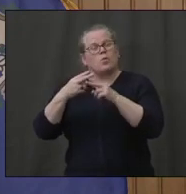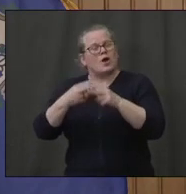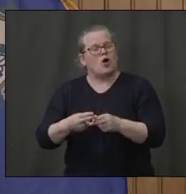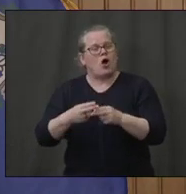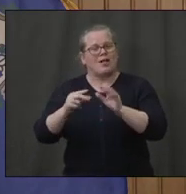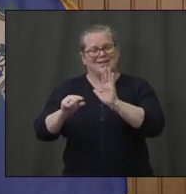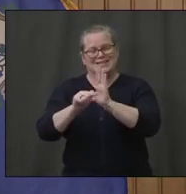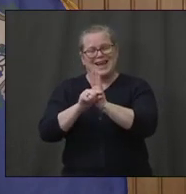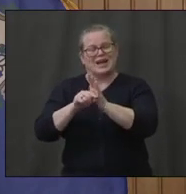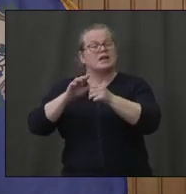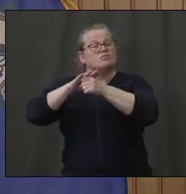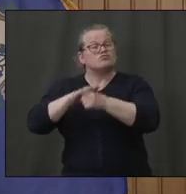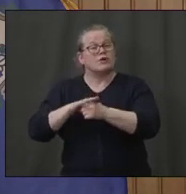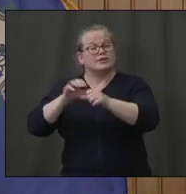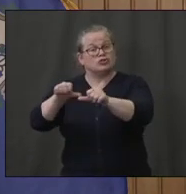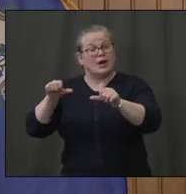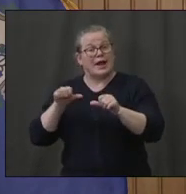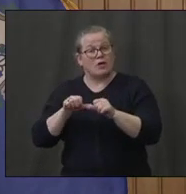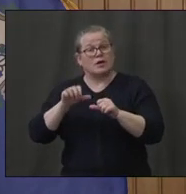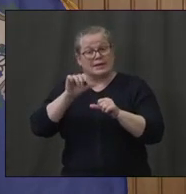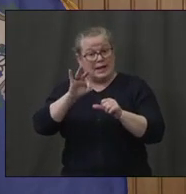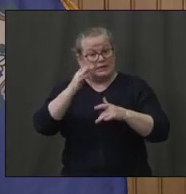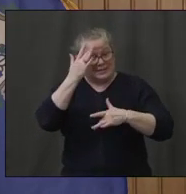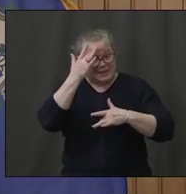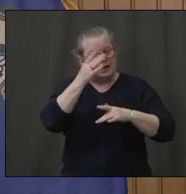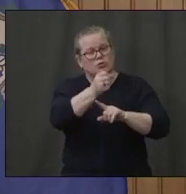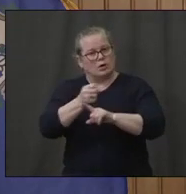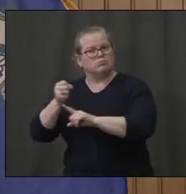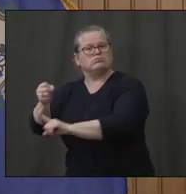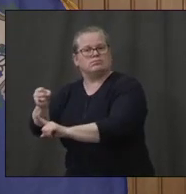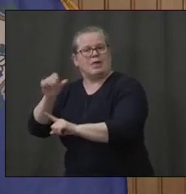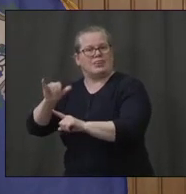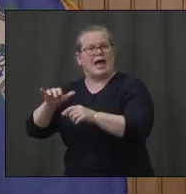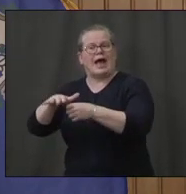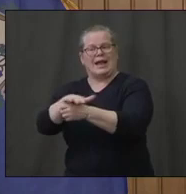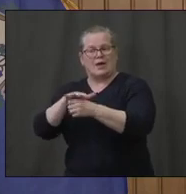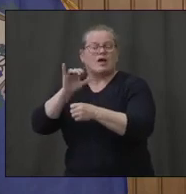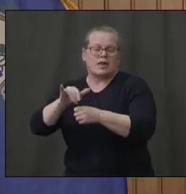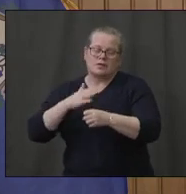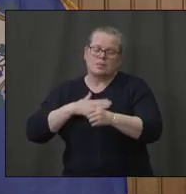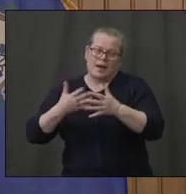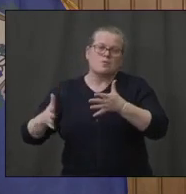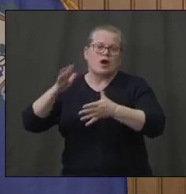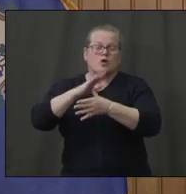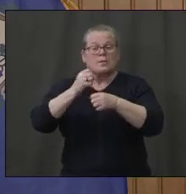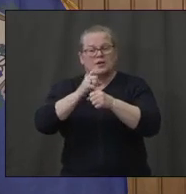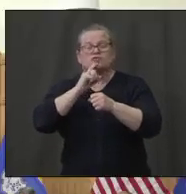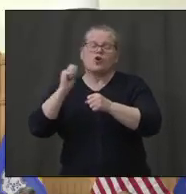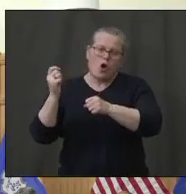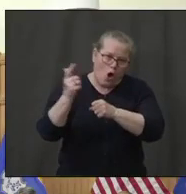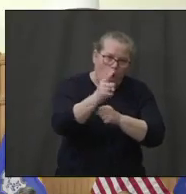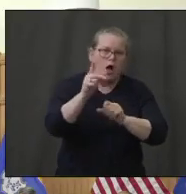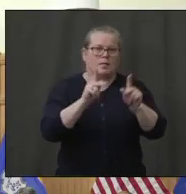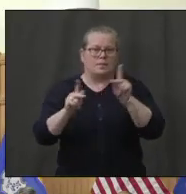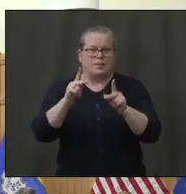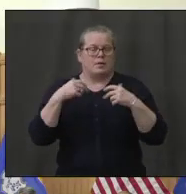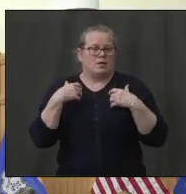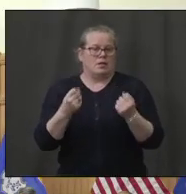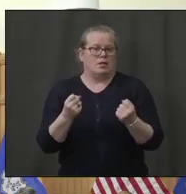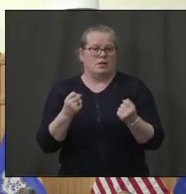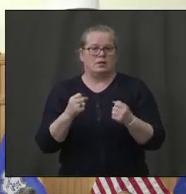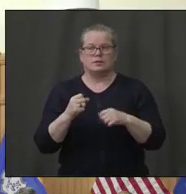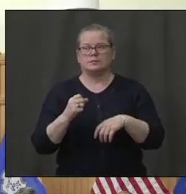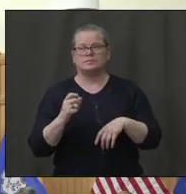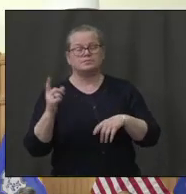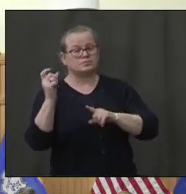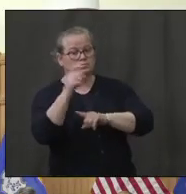And that's going to be my priority, the public health of each and every one of those individuals. Dr. Carter, you know, there's going to be thousands who are